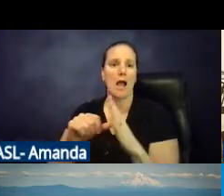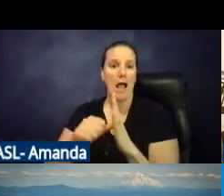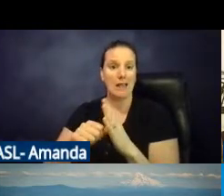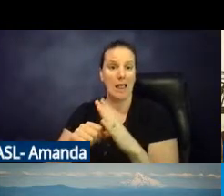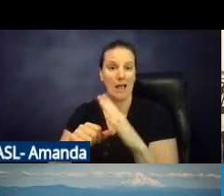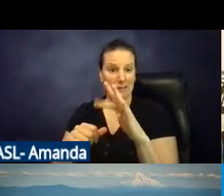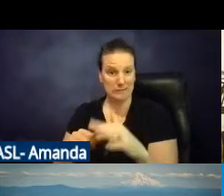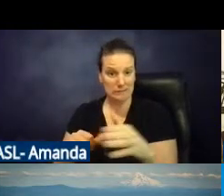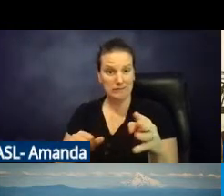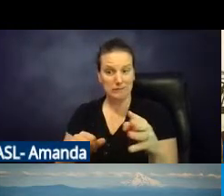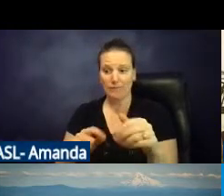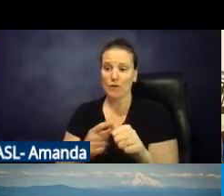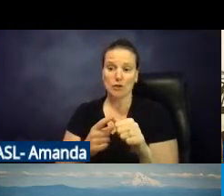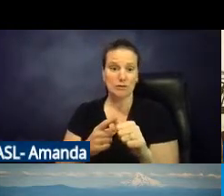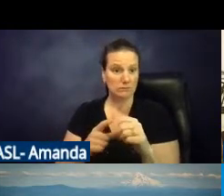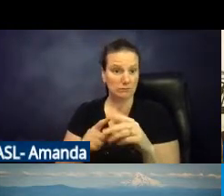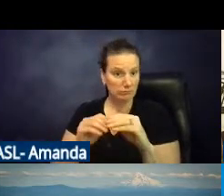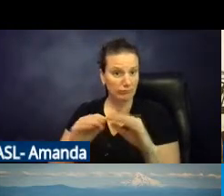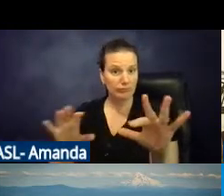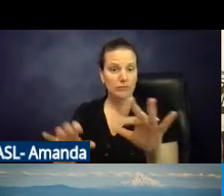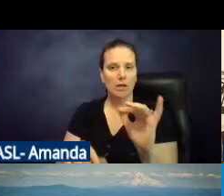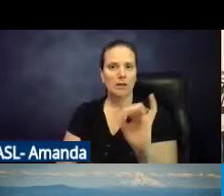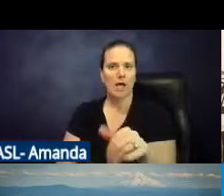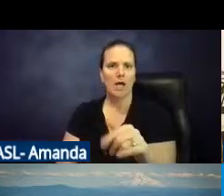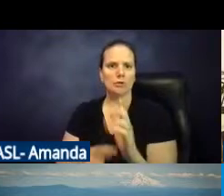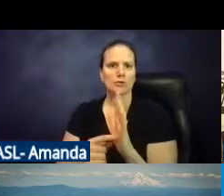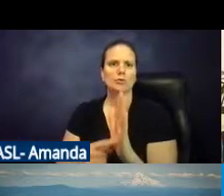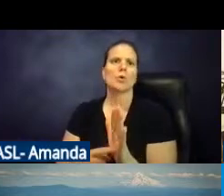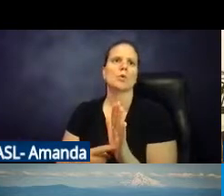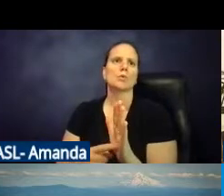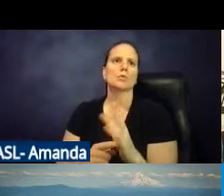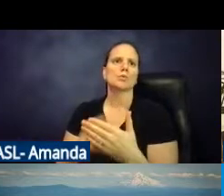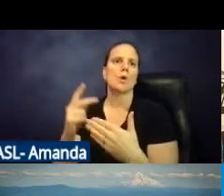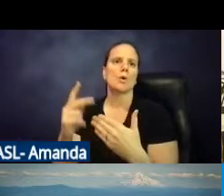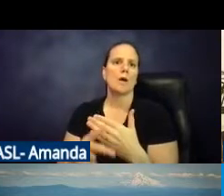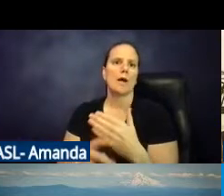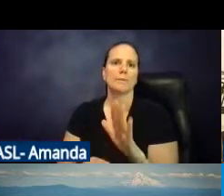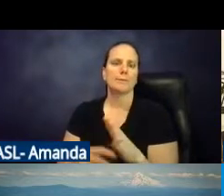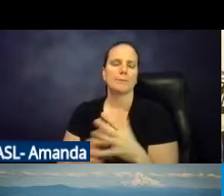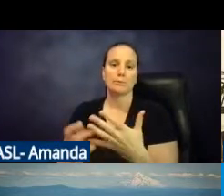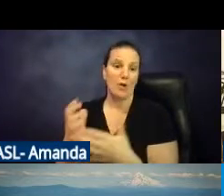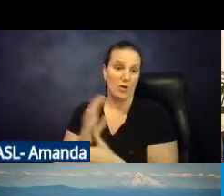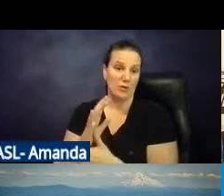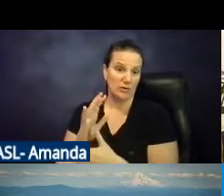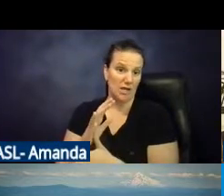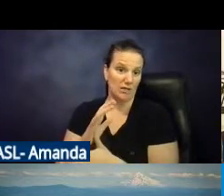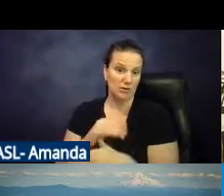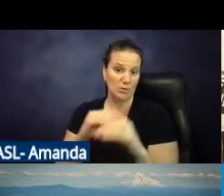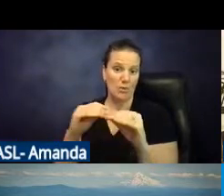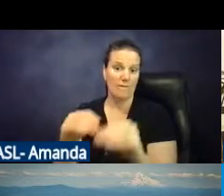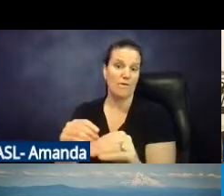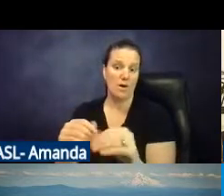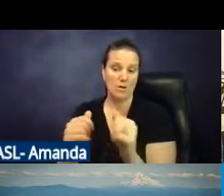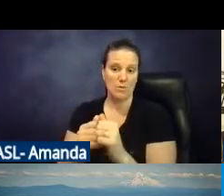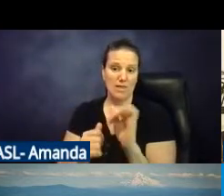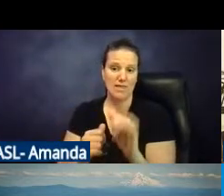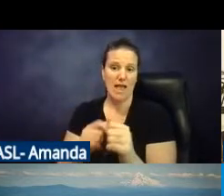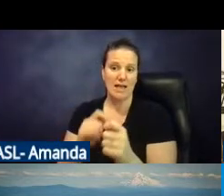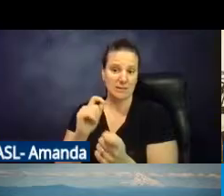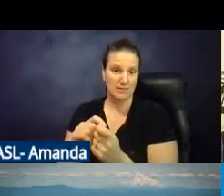of the gate, is that an indication that the program is prioritizing moving forward with those